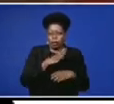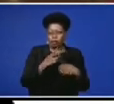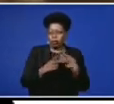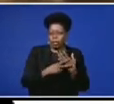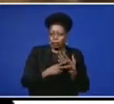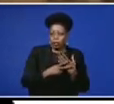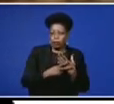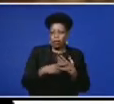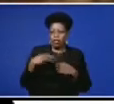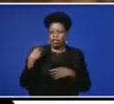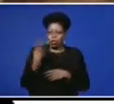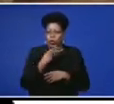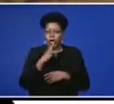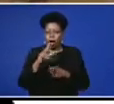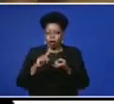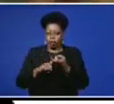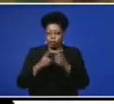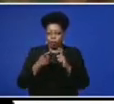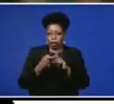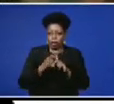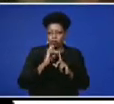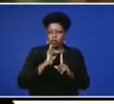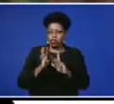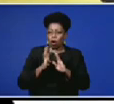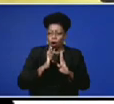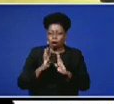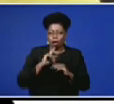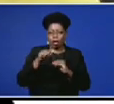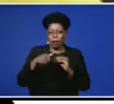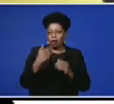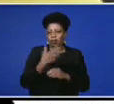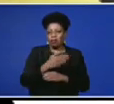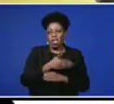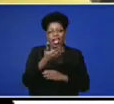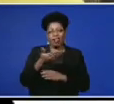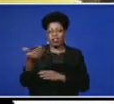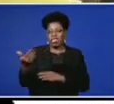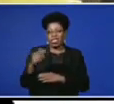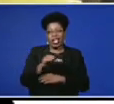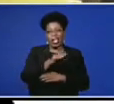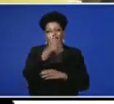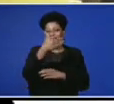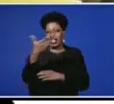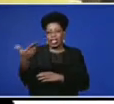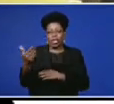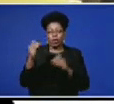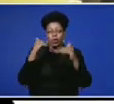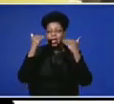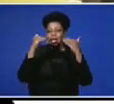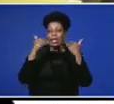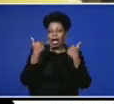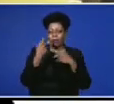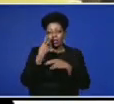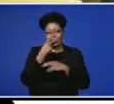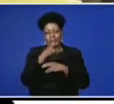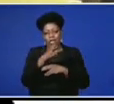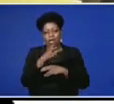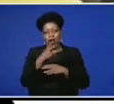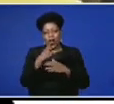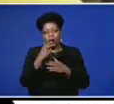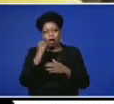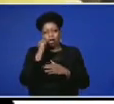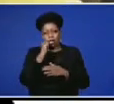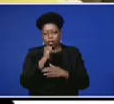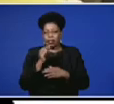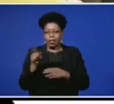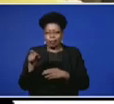friends. We are friends. We talk about everything, anything. We laugh and we see a beautiful girl. I say, "Ah, she look